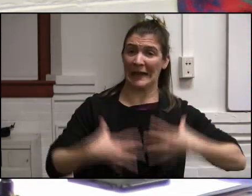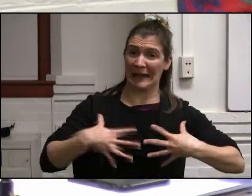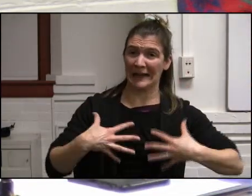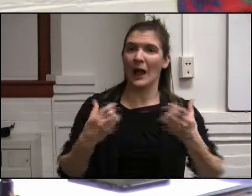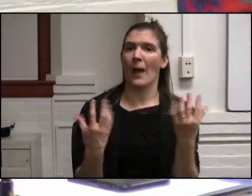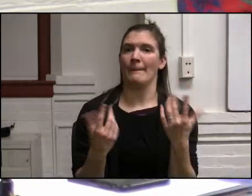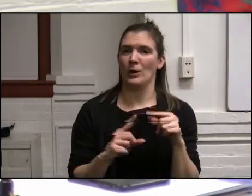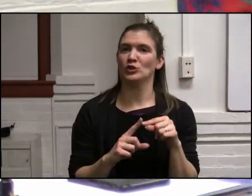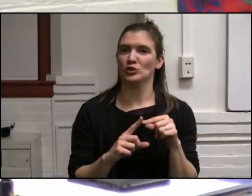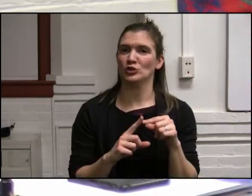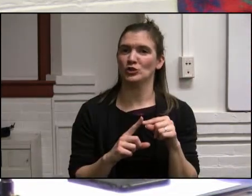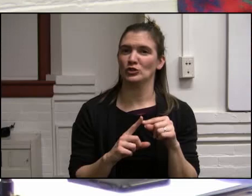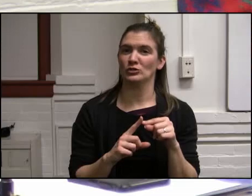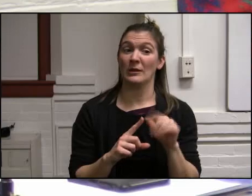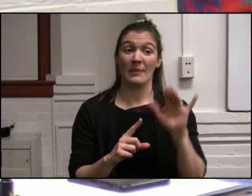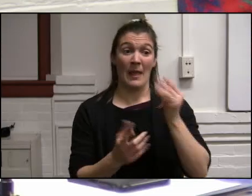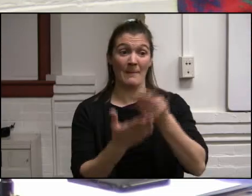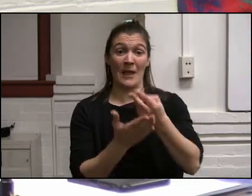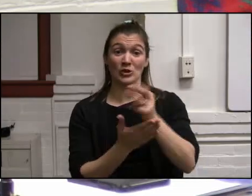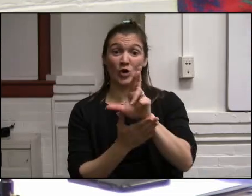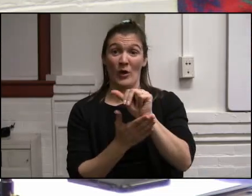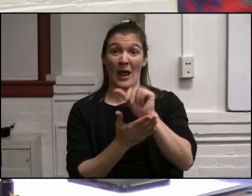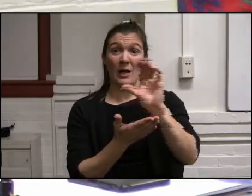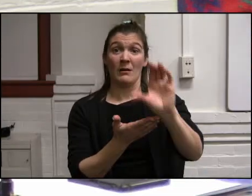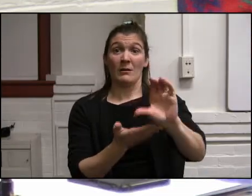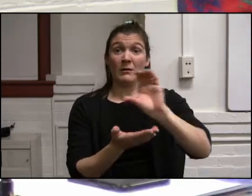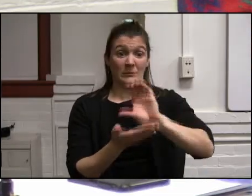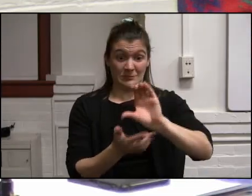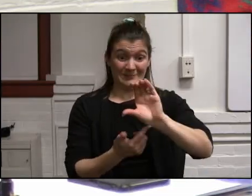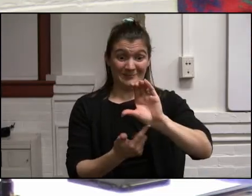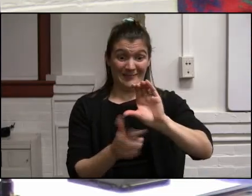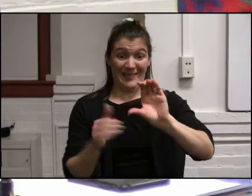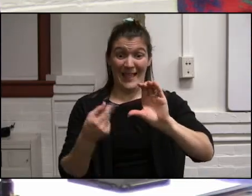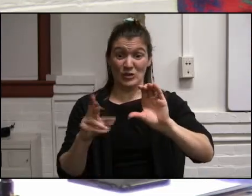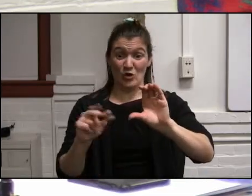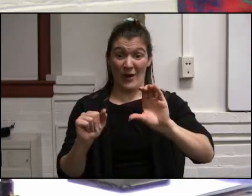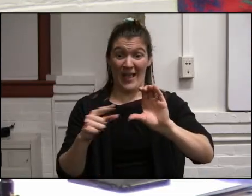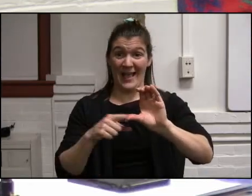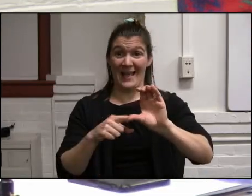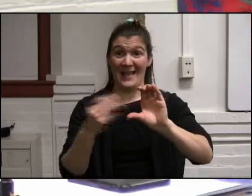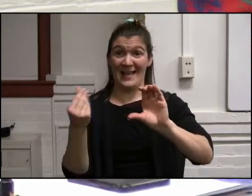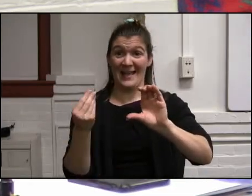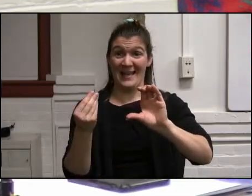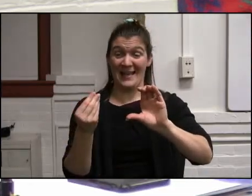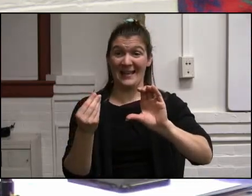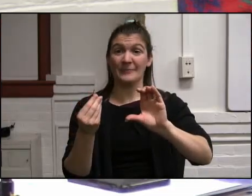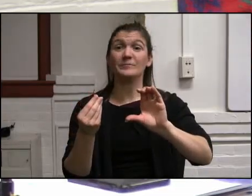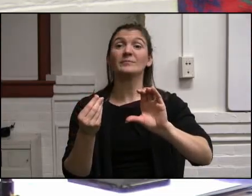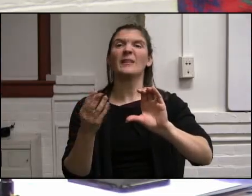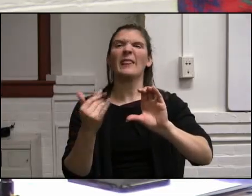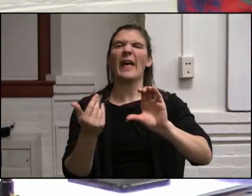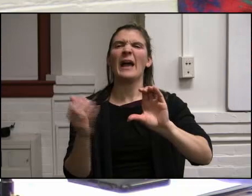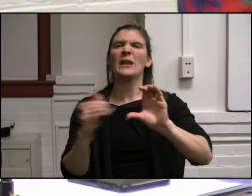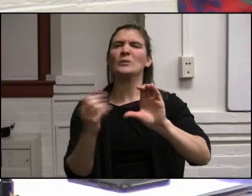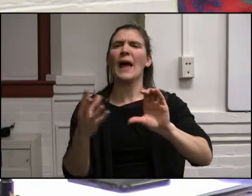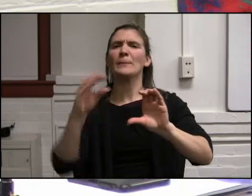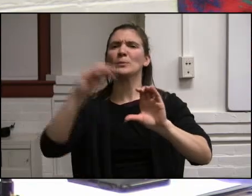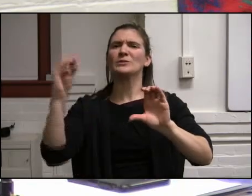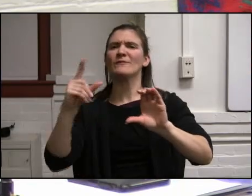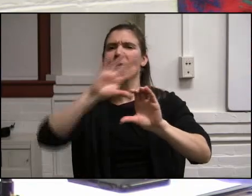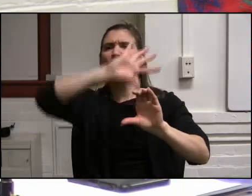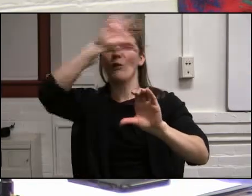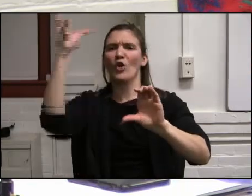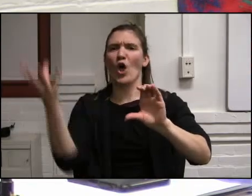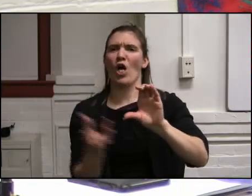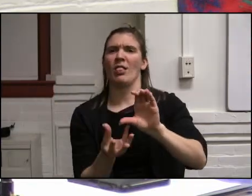what portion the funding for the HRA, the proposed funding for the HRA, what proportion of the overall exposure that the town